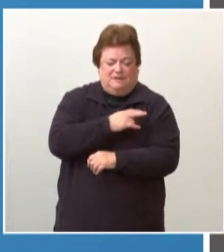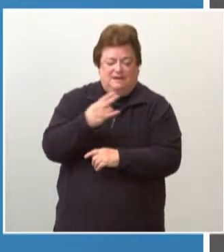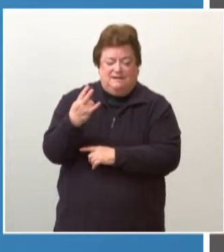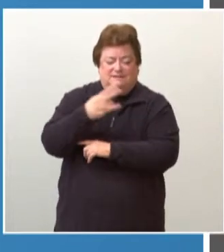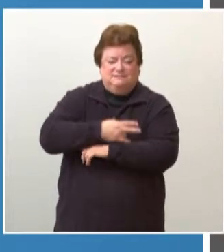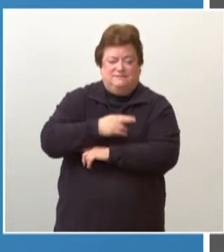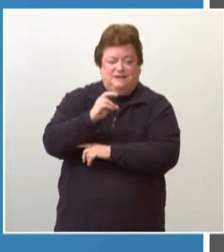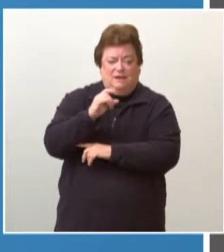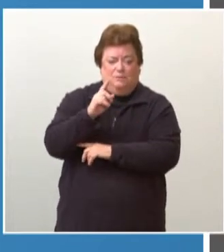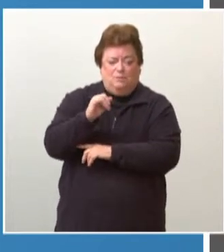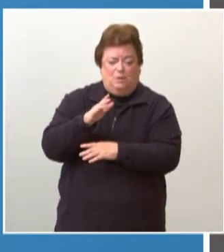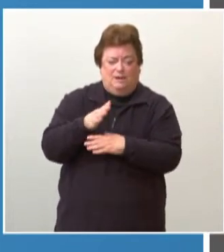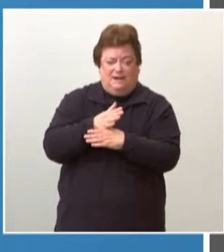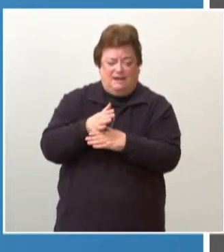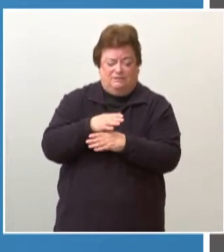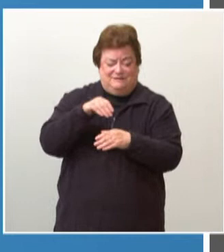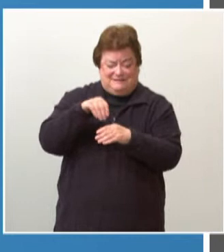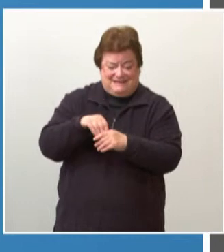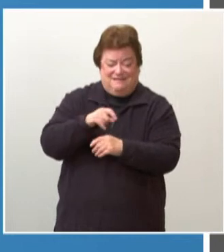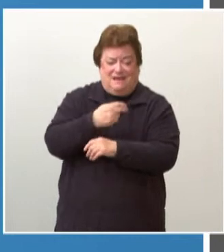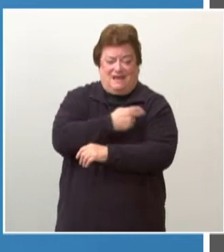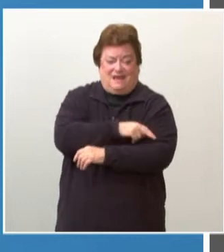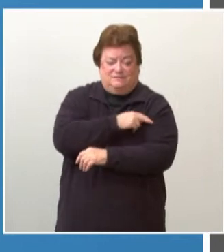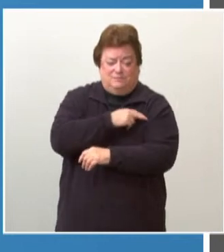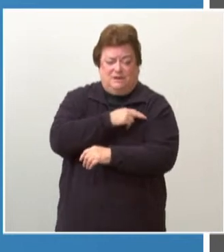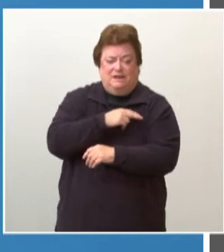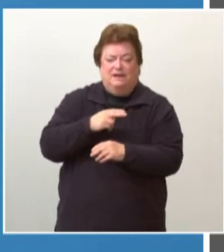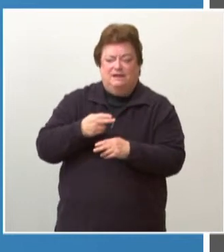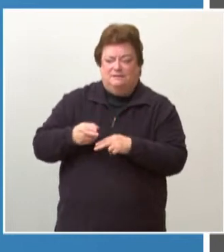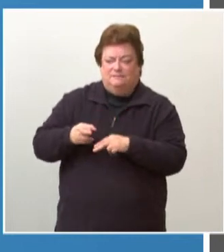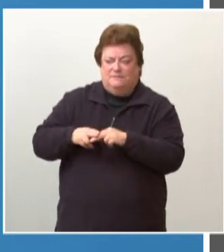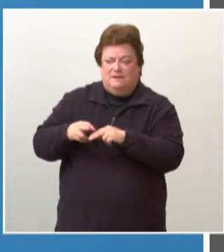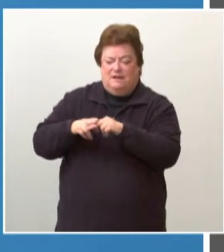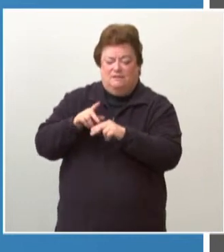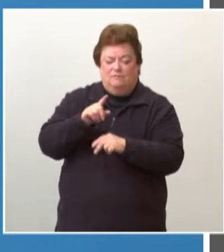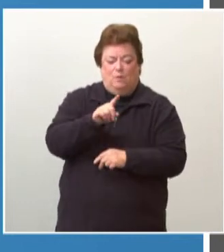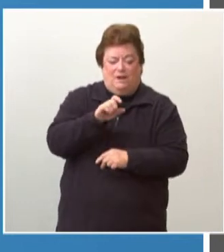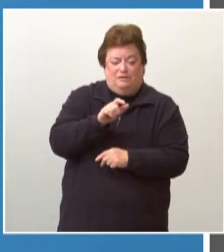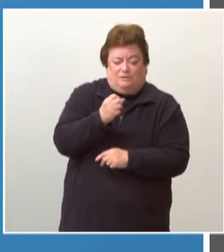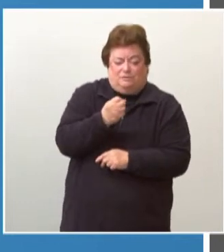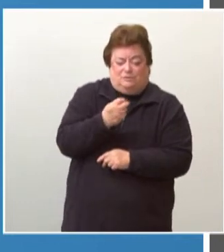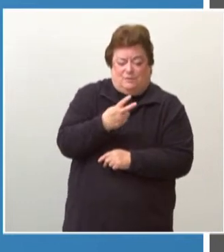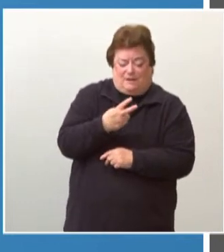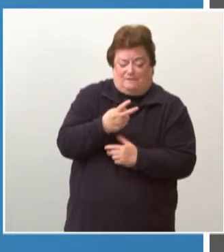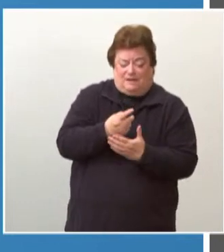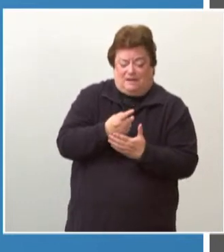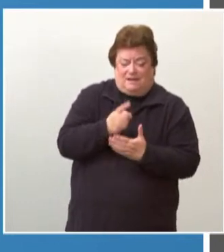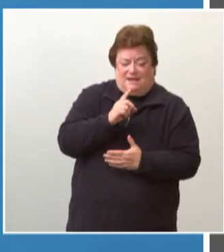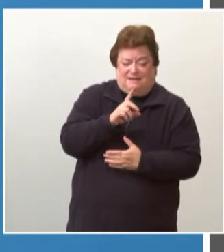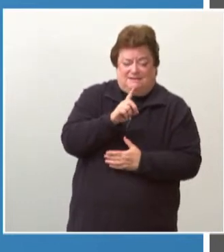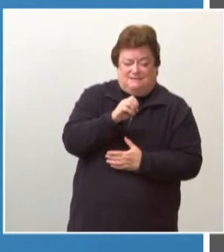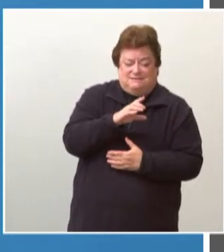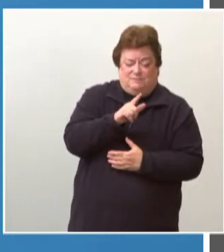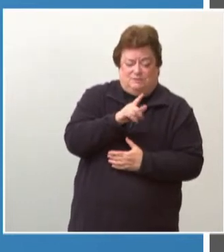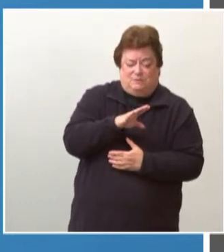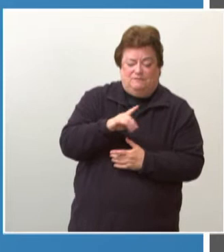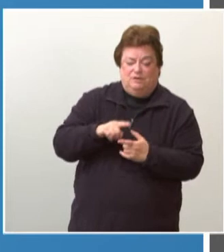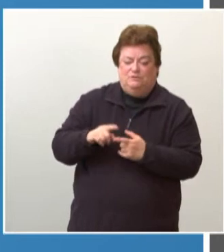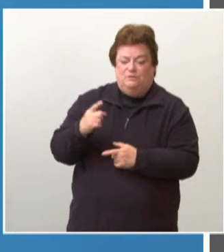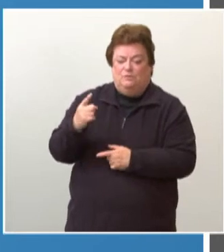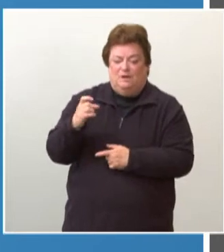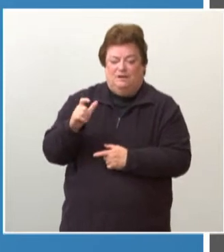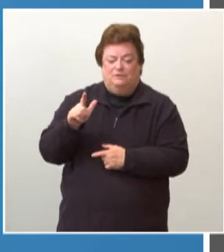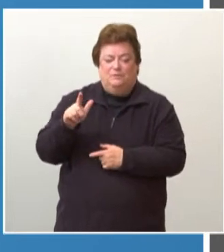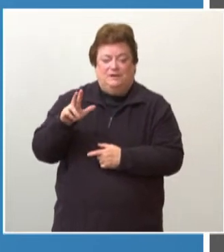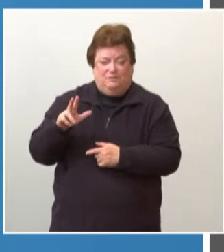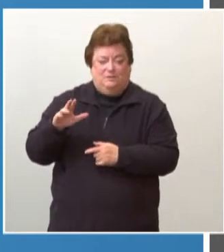average of COVID patients hospitalized locally shows a steady increase from 112 on December 24th to 123